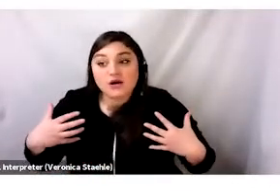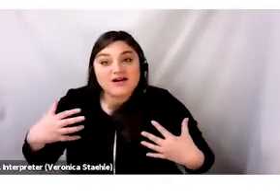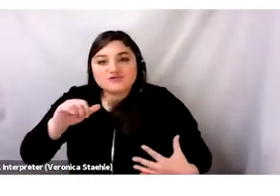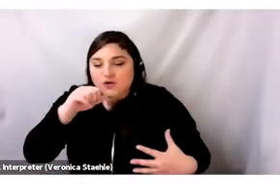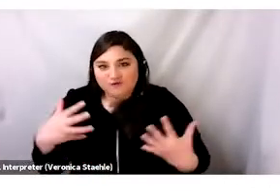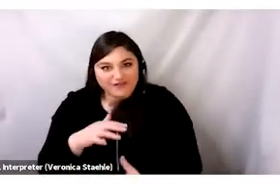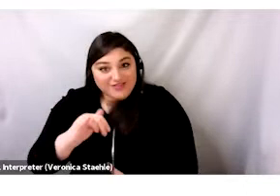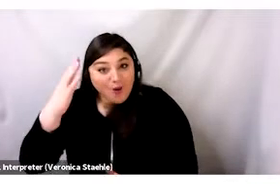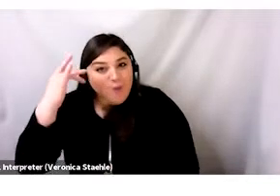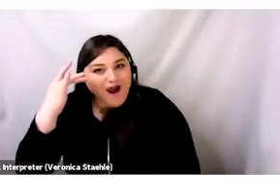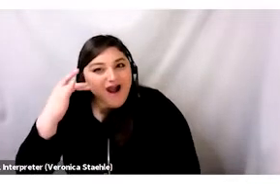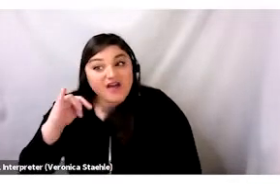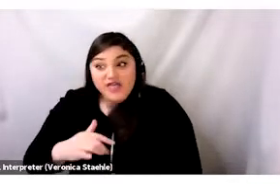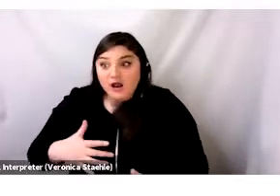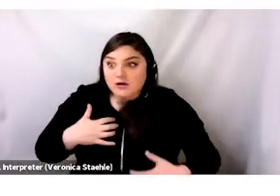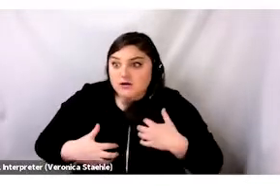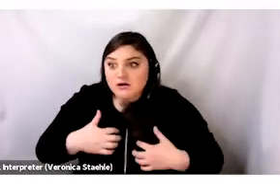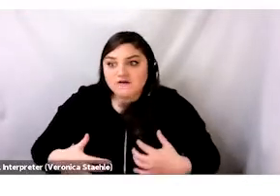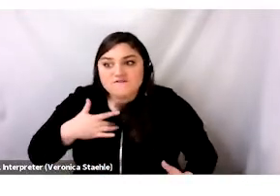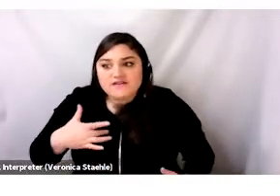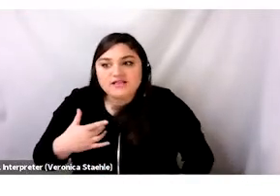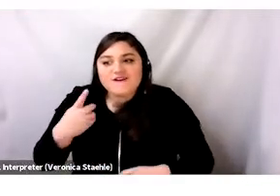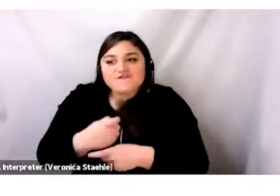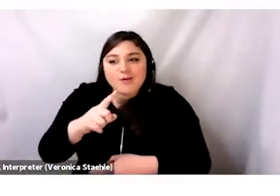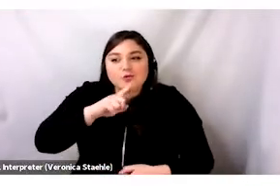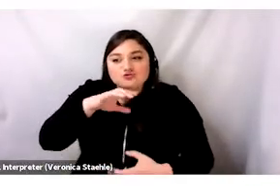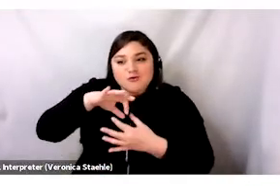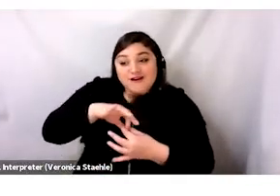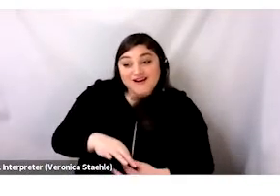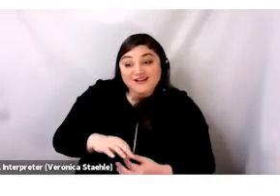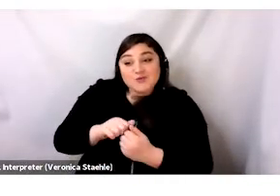and the truth of your interconnectedness with all beings.